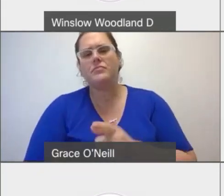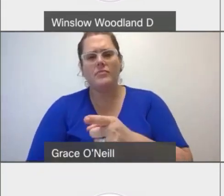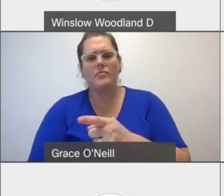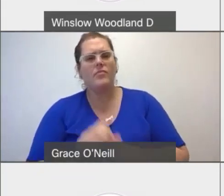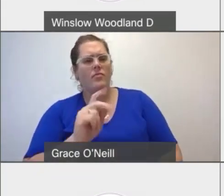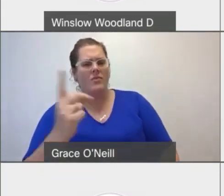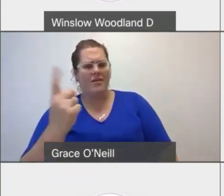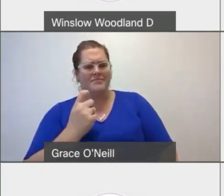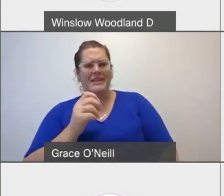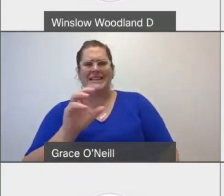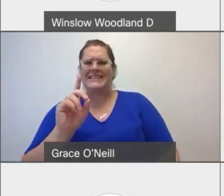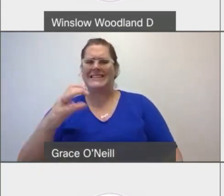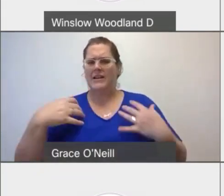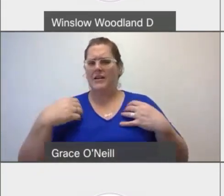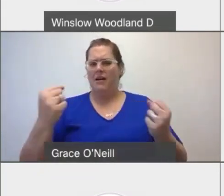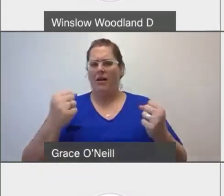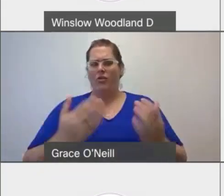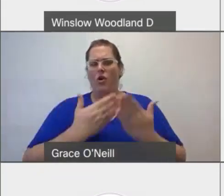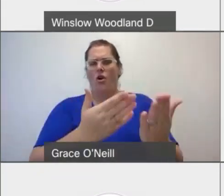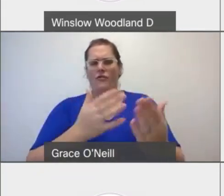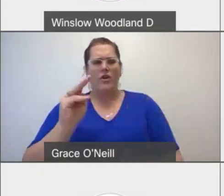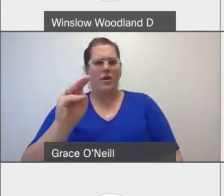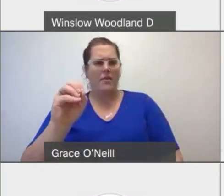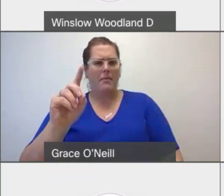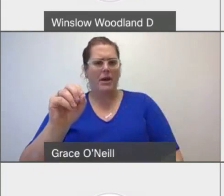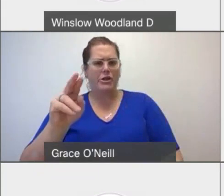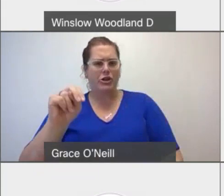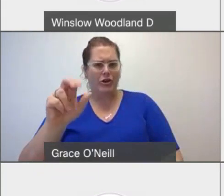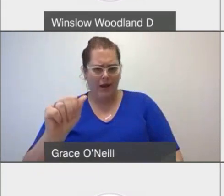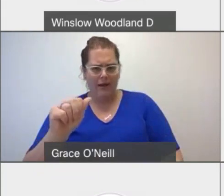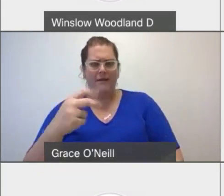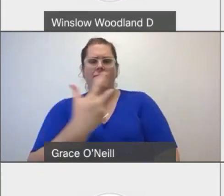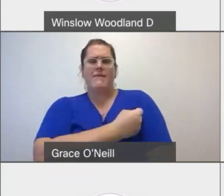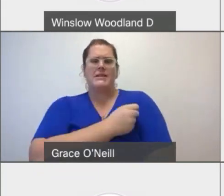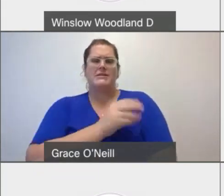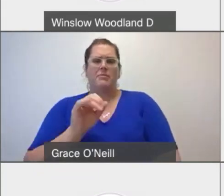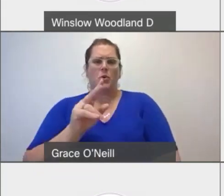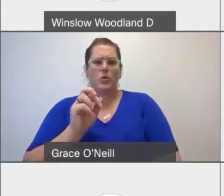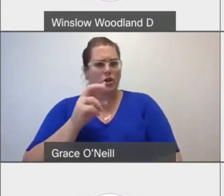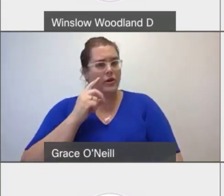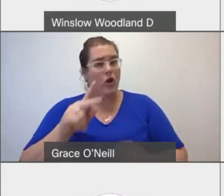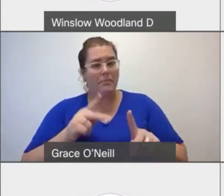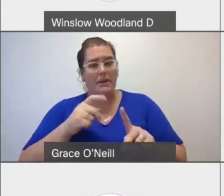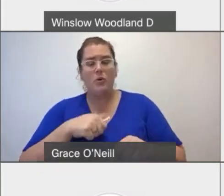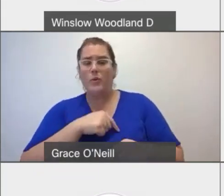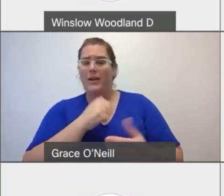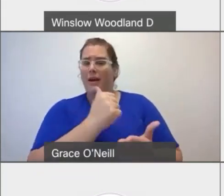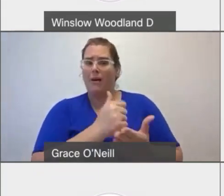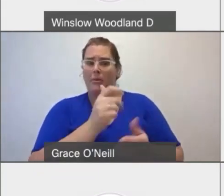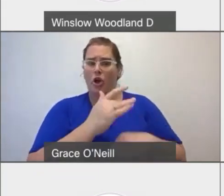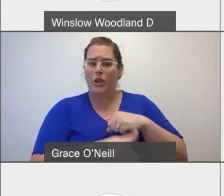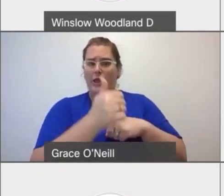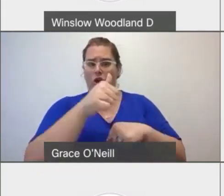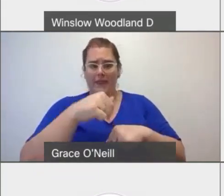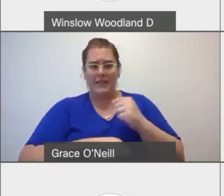offering Moderna booster vaccines for persons that they assisted in vaccinating earlier this year? I didn't know that that